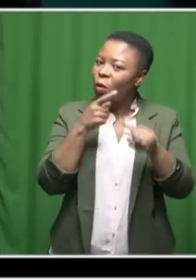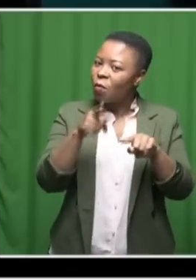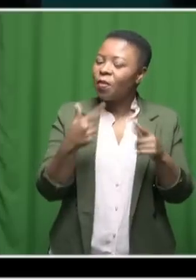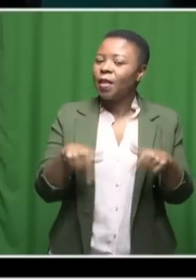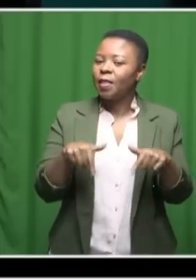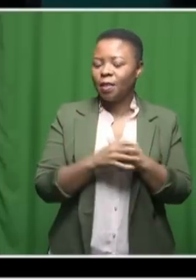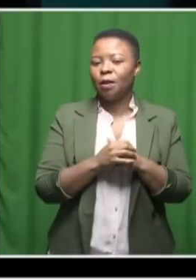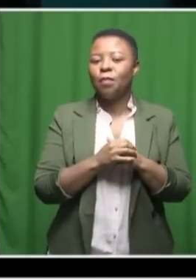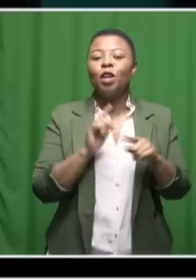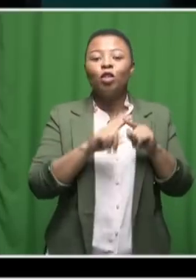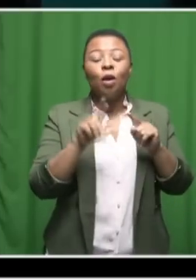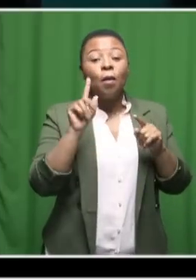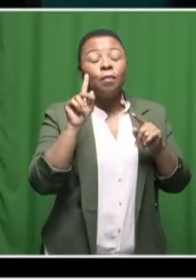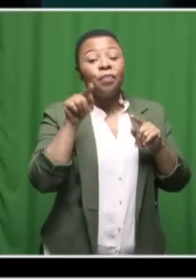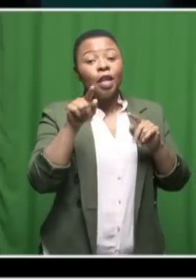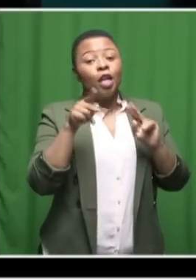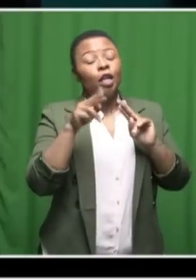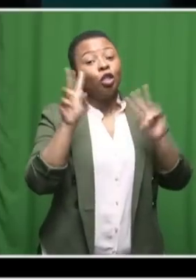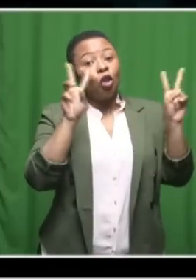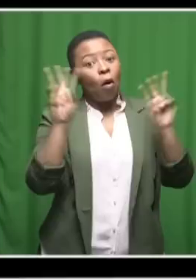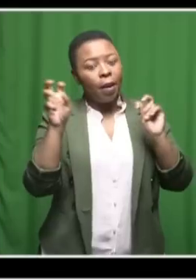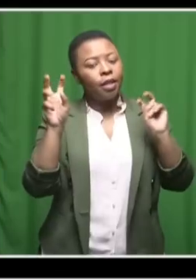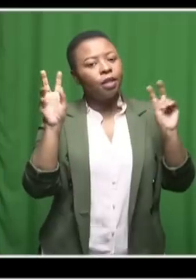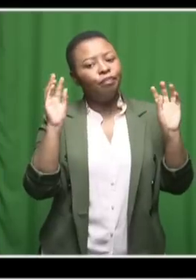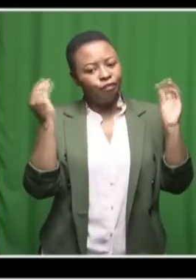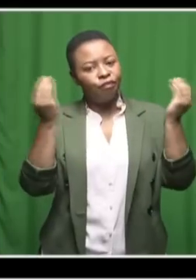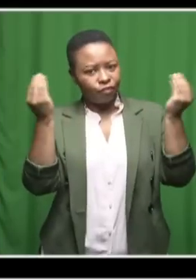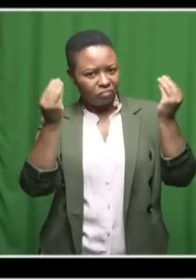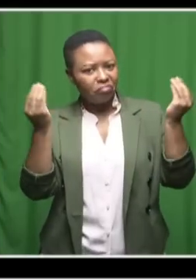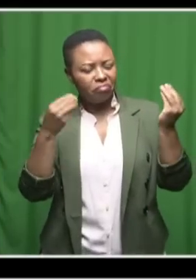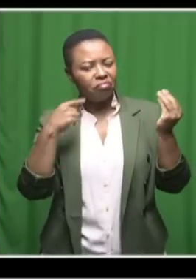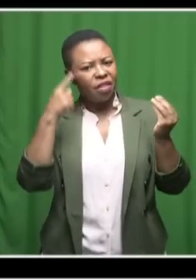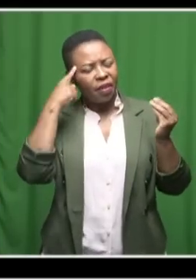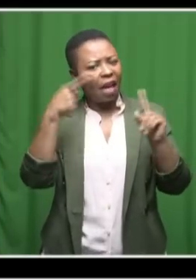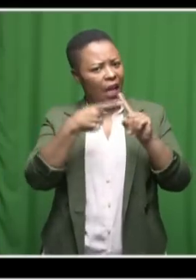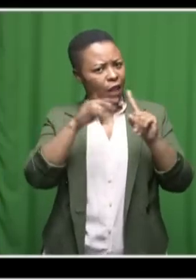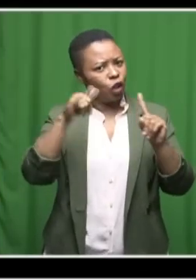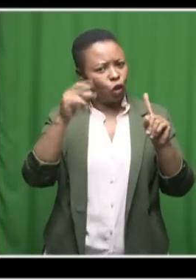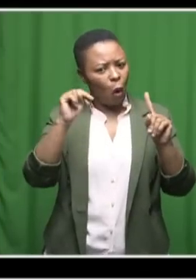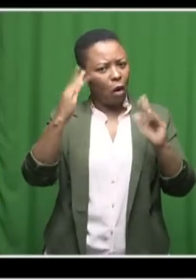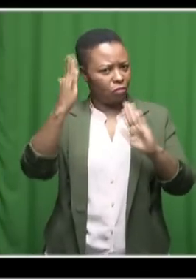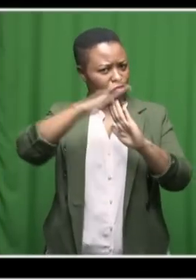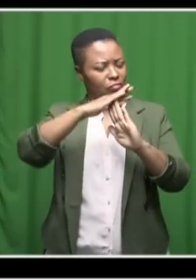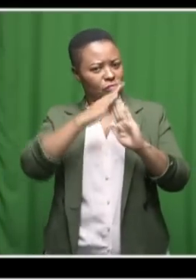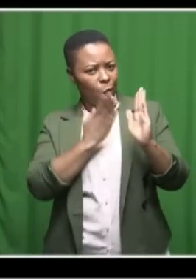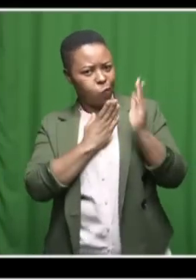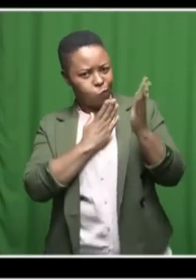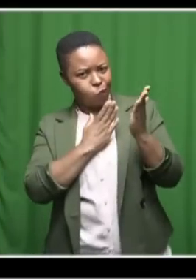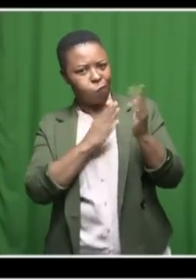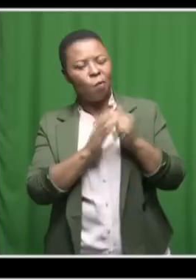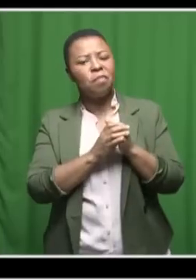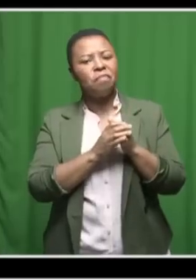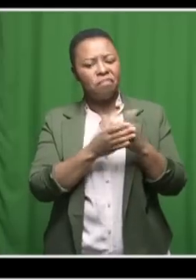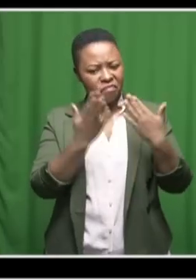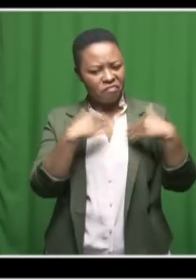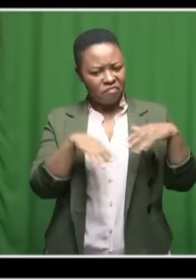let's get into the trending topics now, because I think John Steenhuisen is also right at the top there. But it's John Steenhuisen and it's